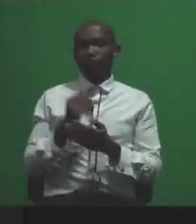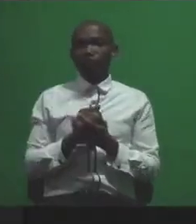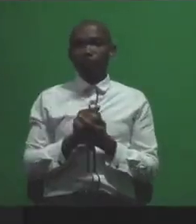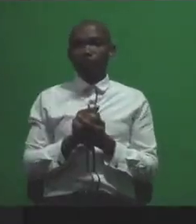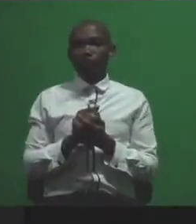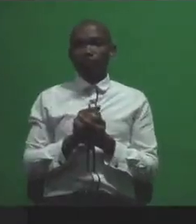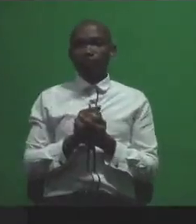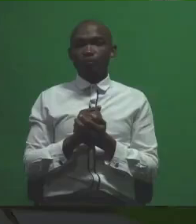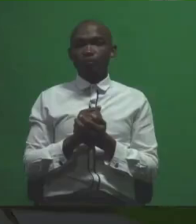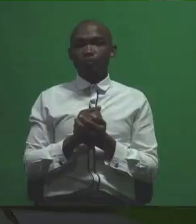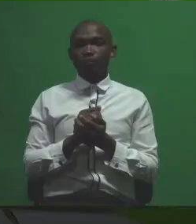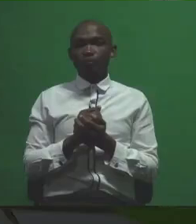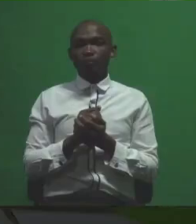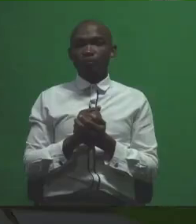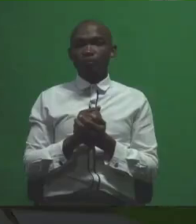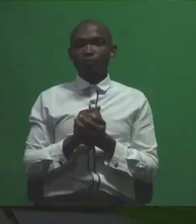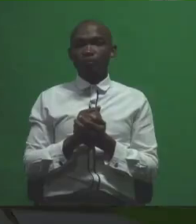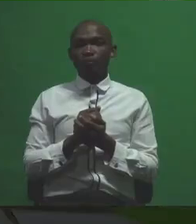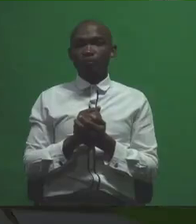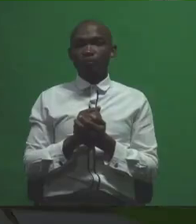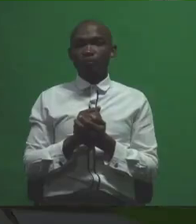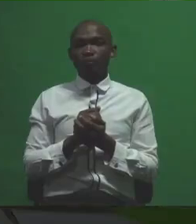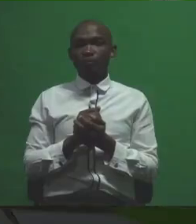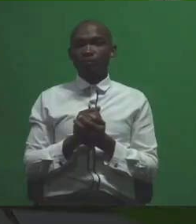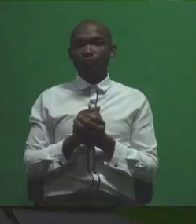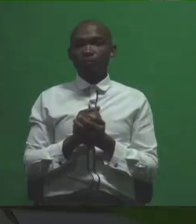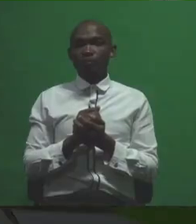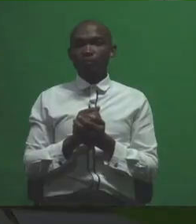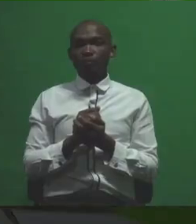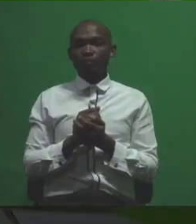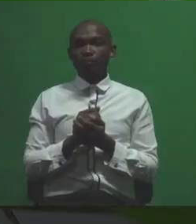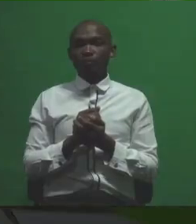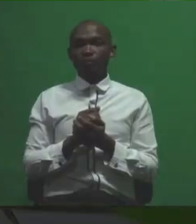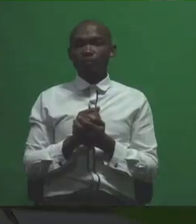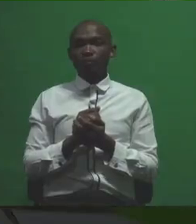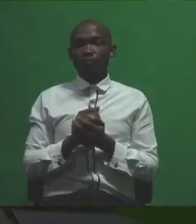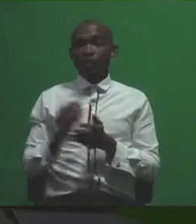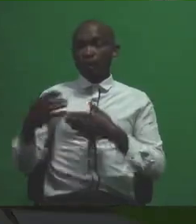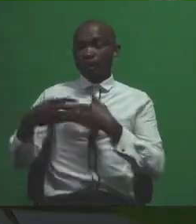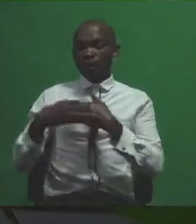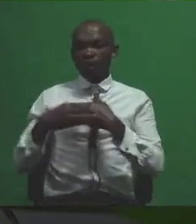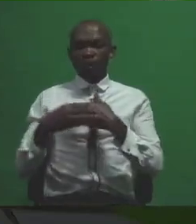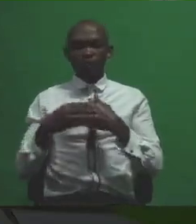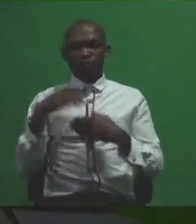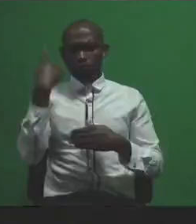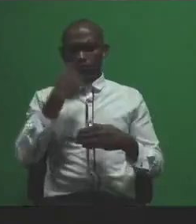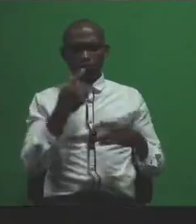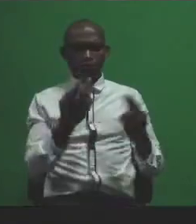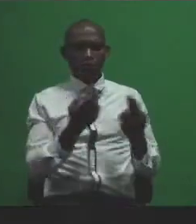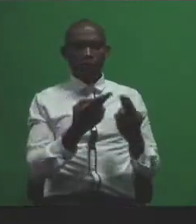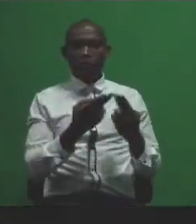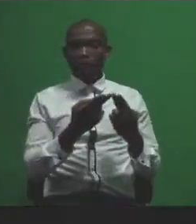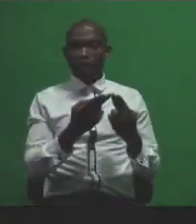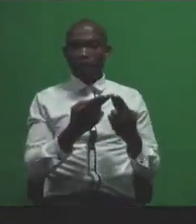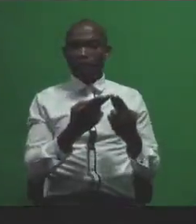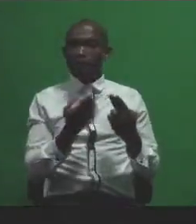Yes, very good. The picture show it look like a hospital,